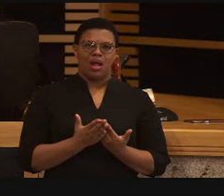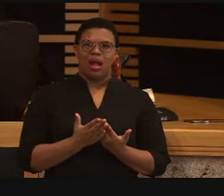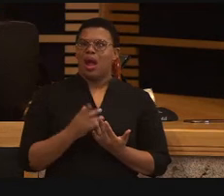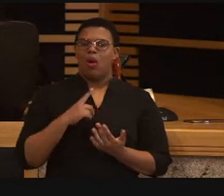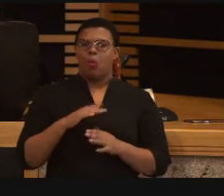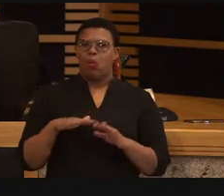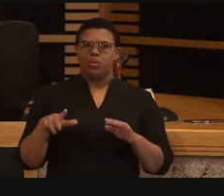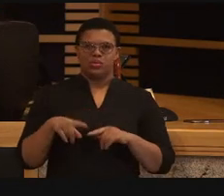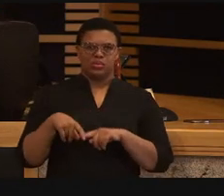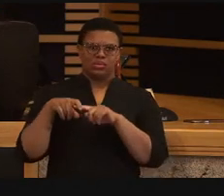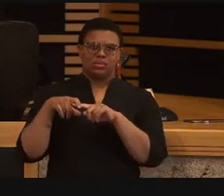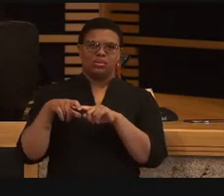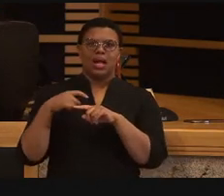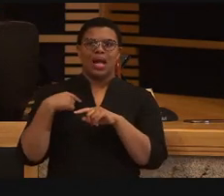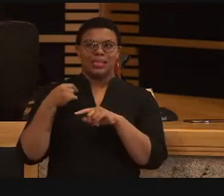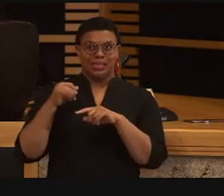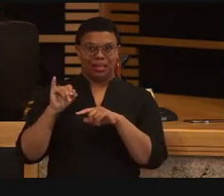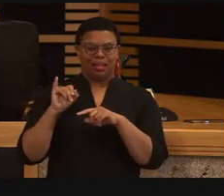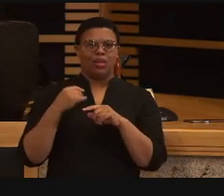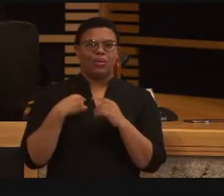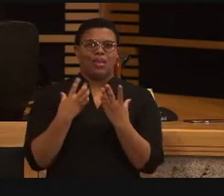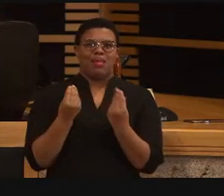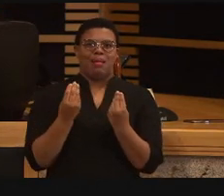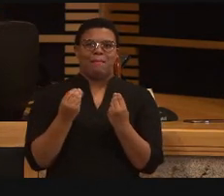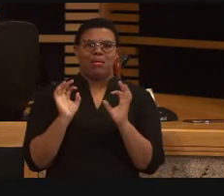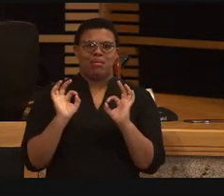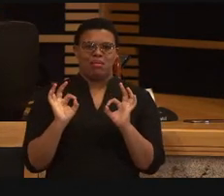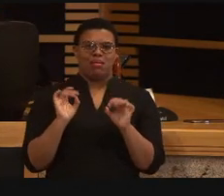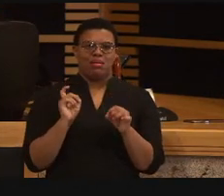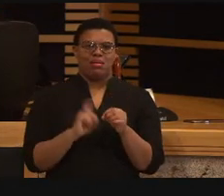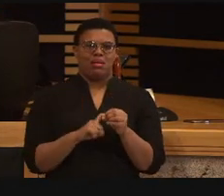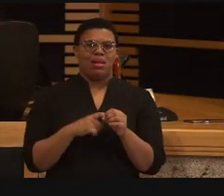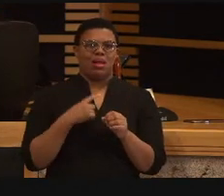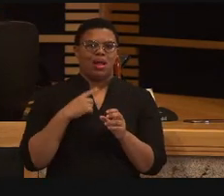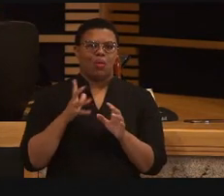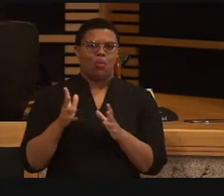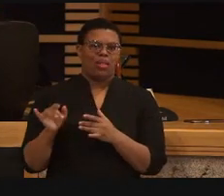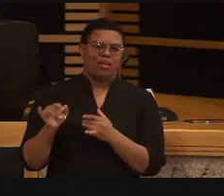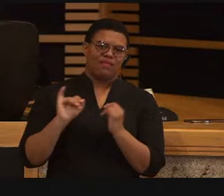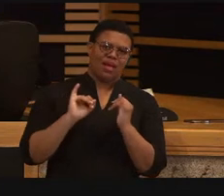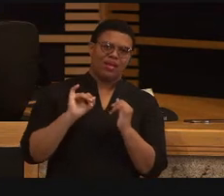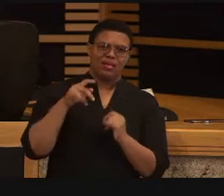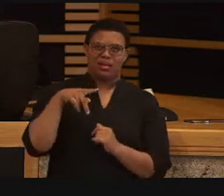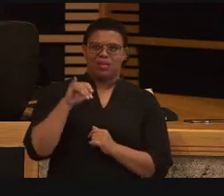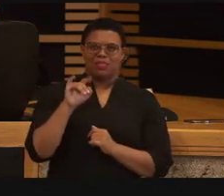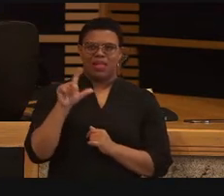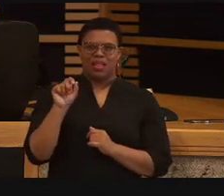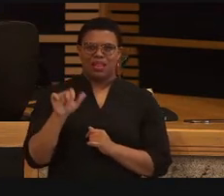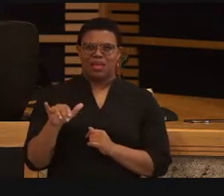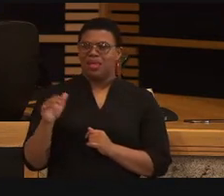until we are compliant. And I will invite Honorable Pillay.